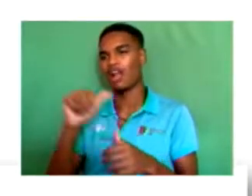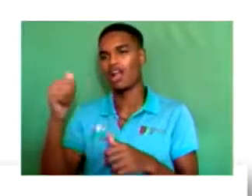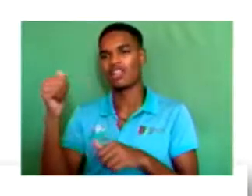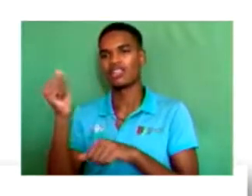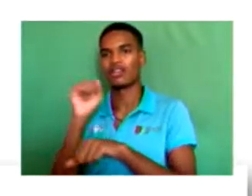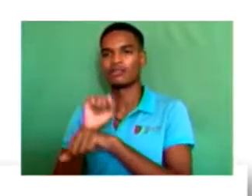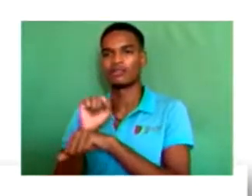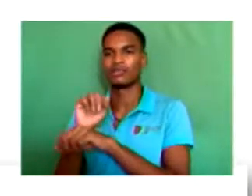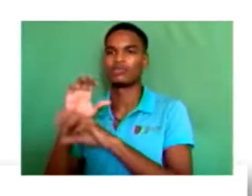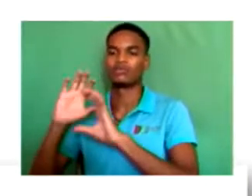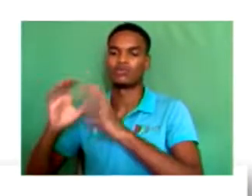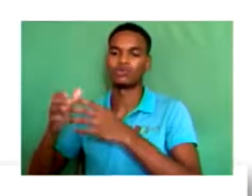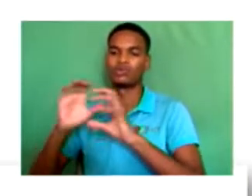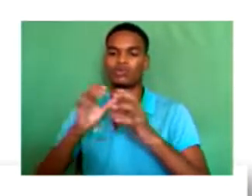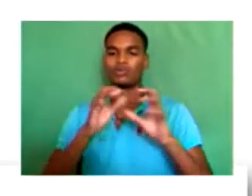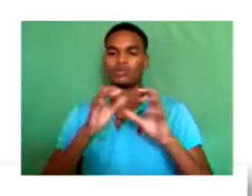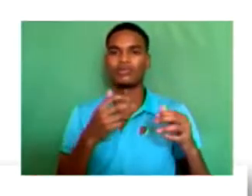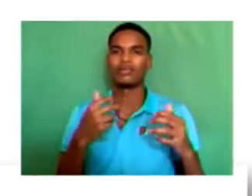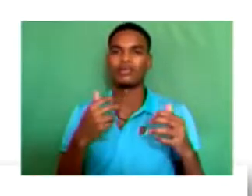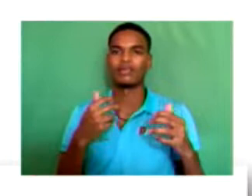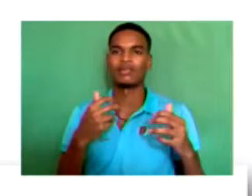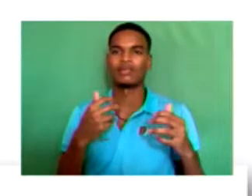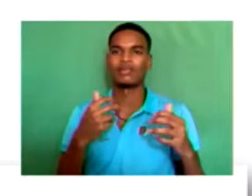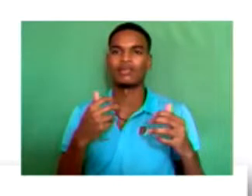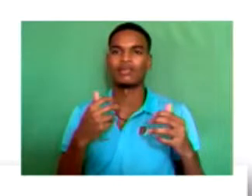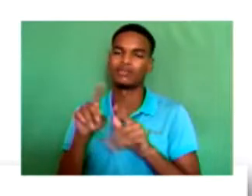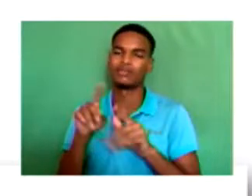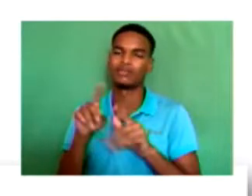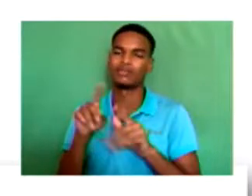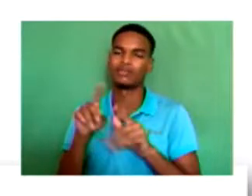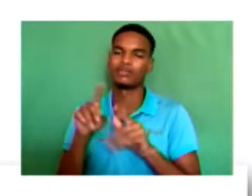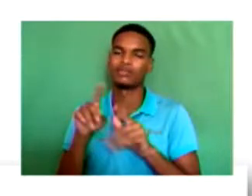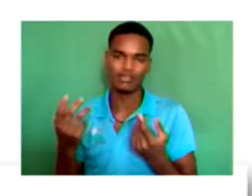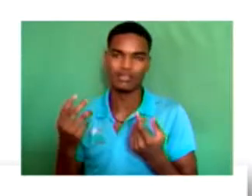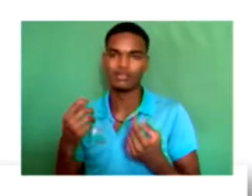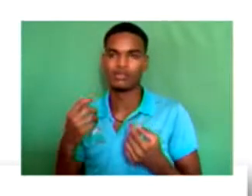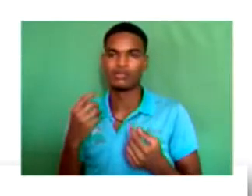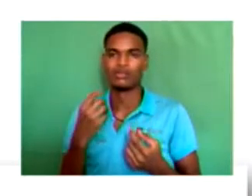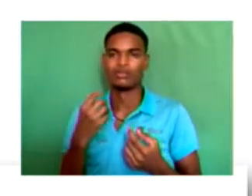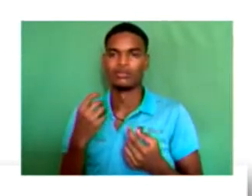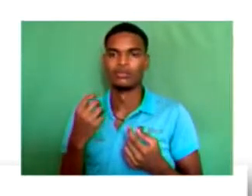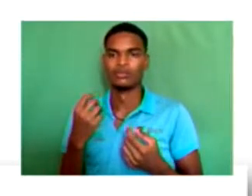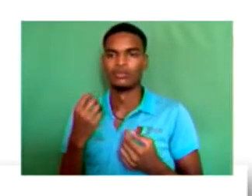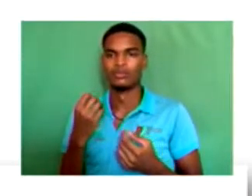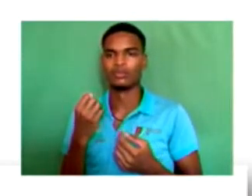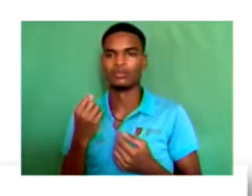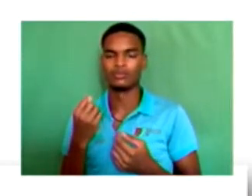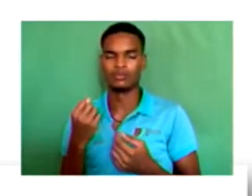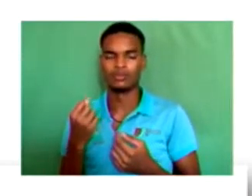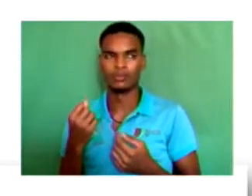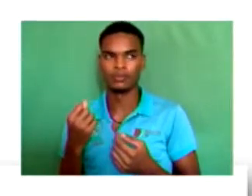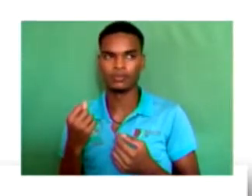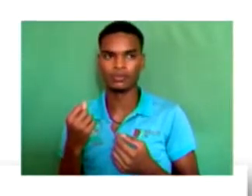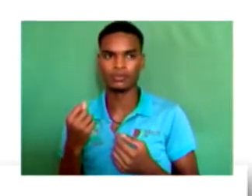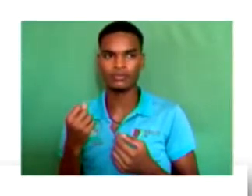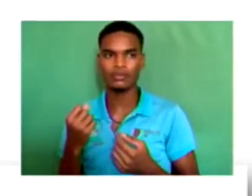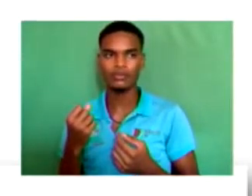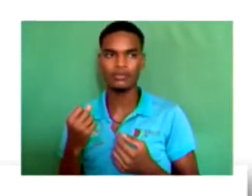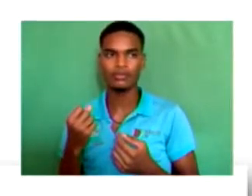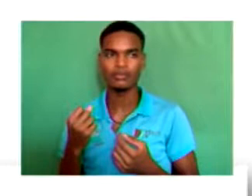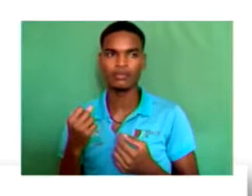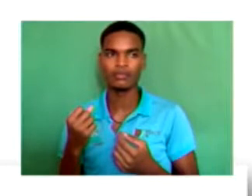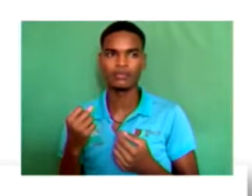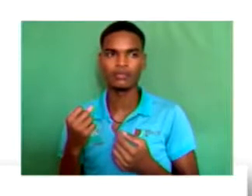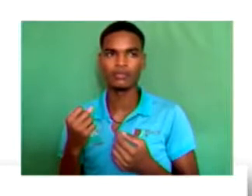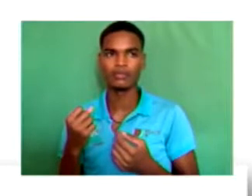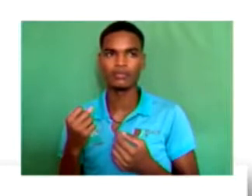developments. So there's a kind of silicon on a chip solution on a chip from